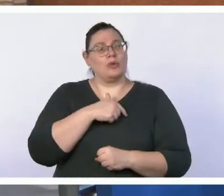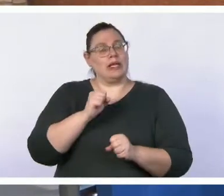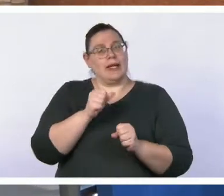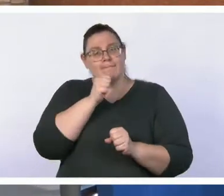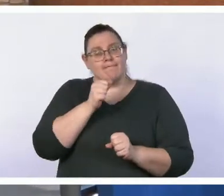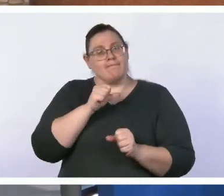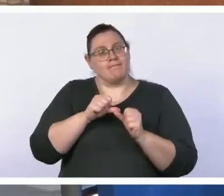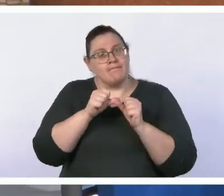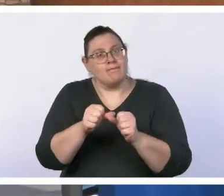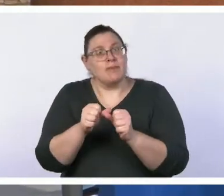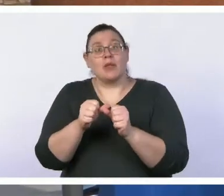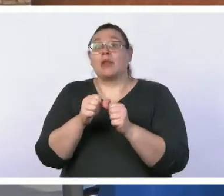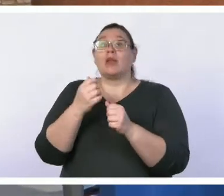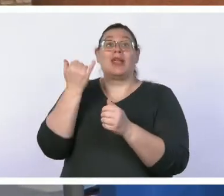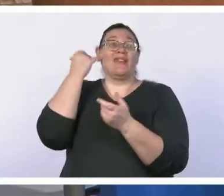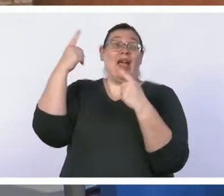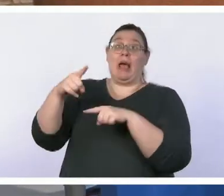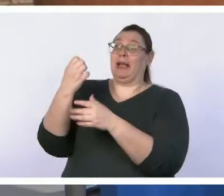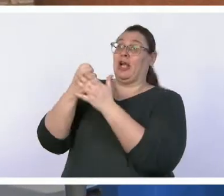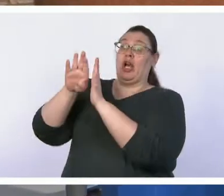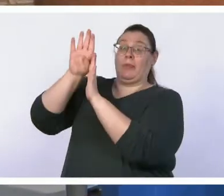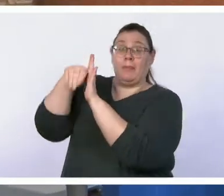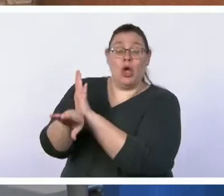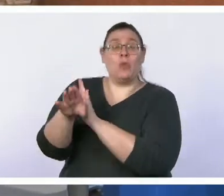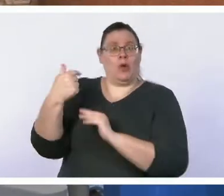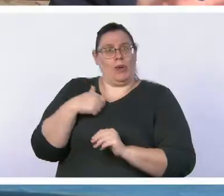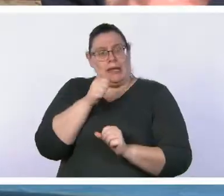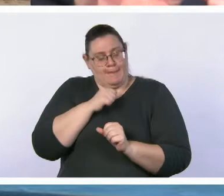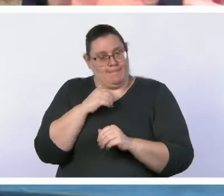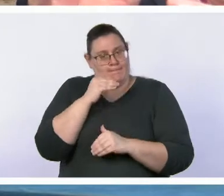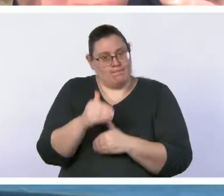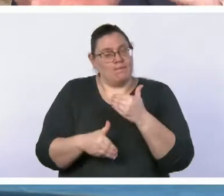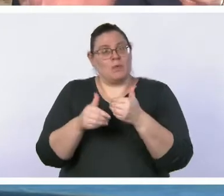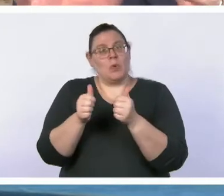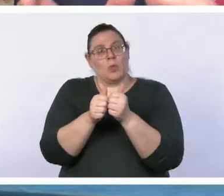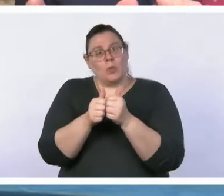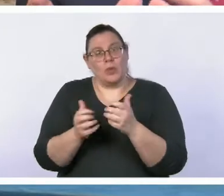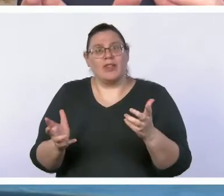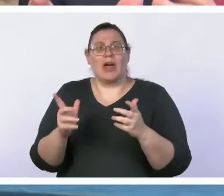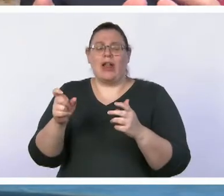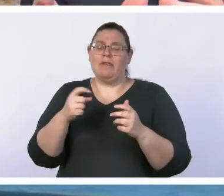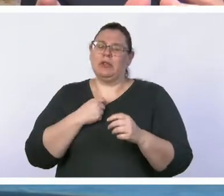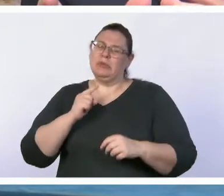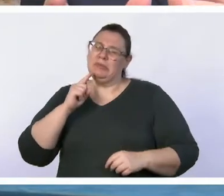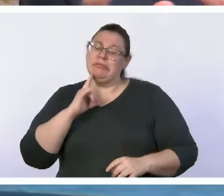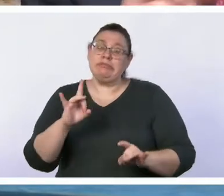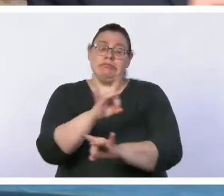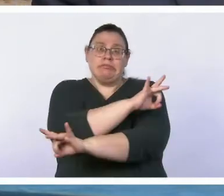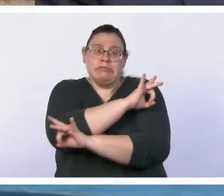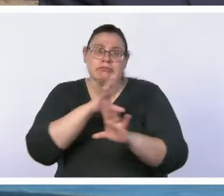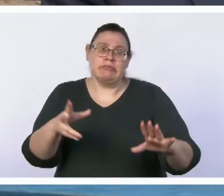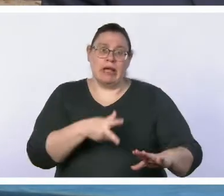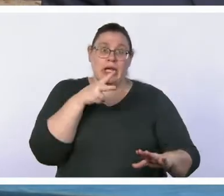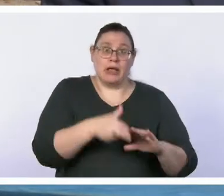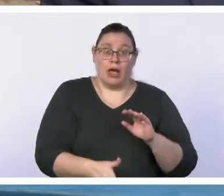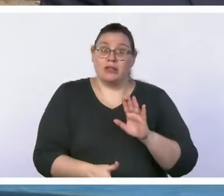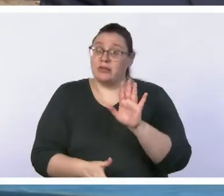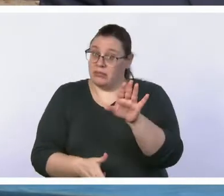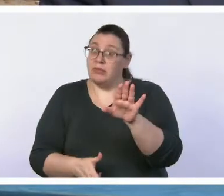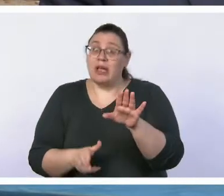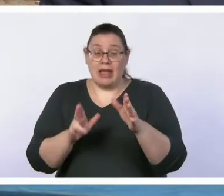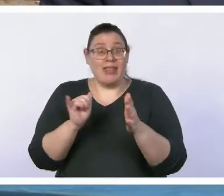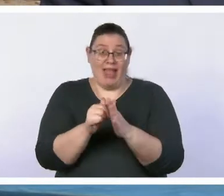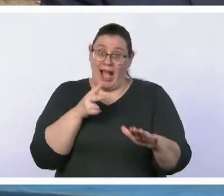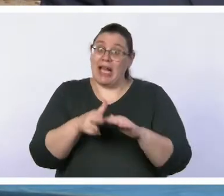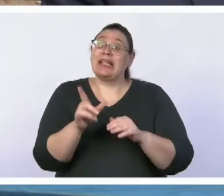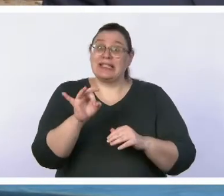out downturns in the economy without having to make the kinds of draconian cuts that we did have to make back